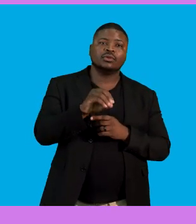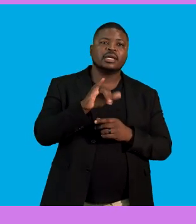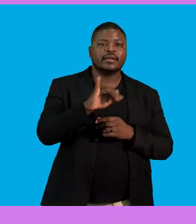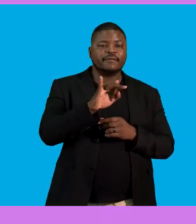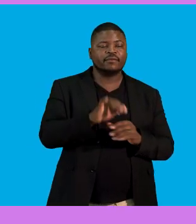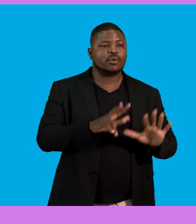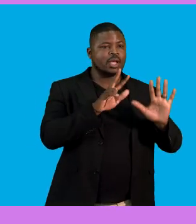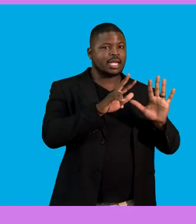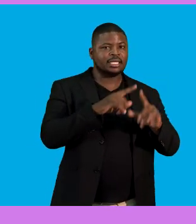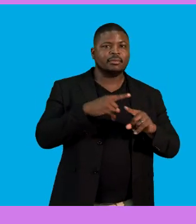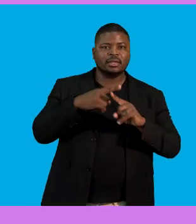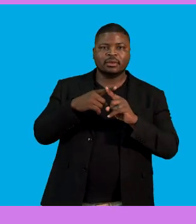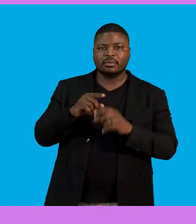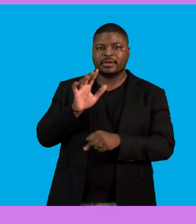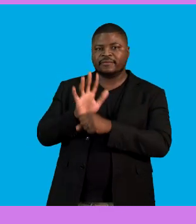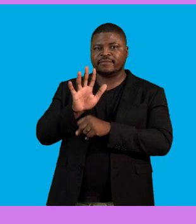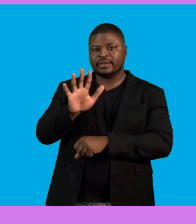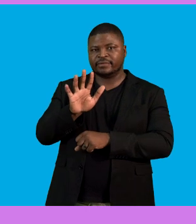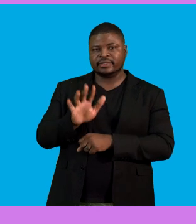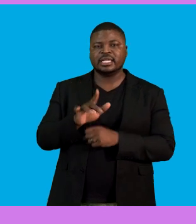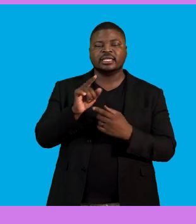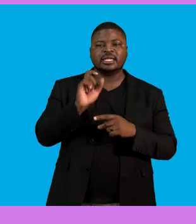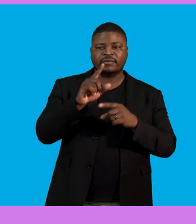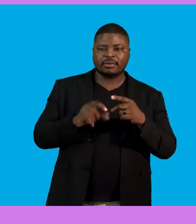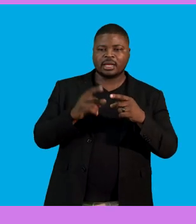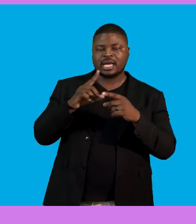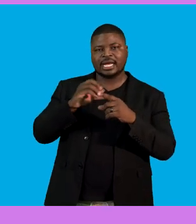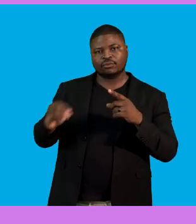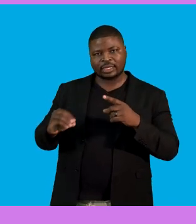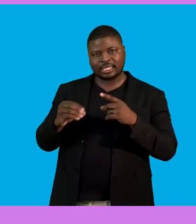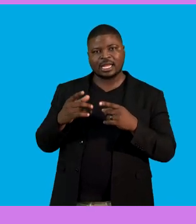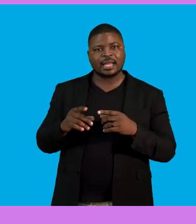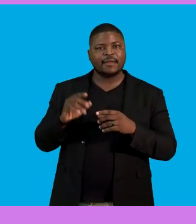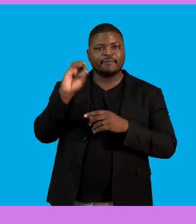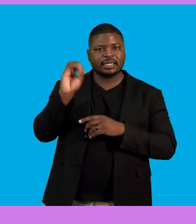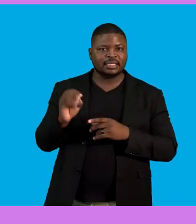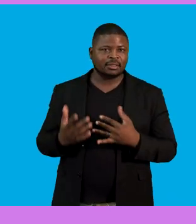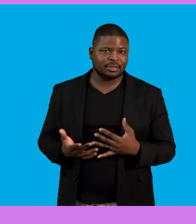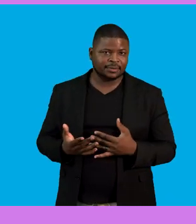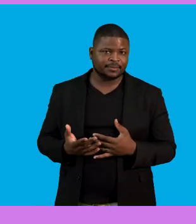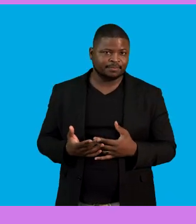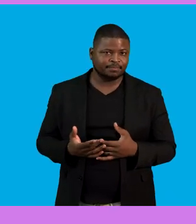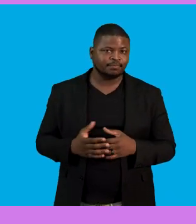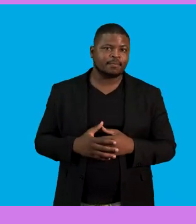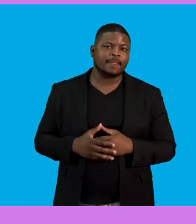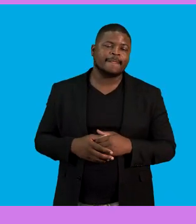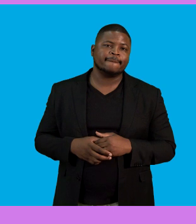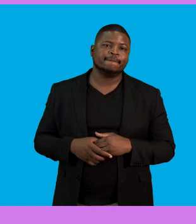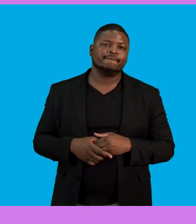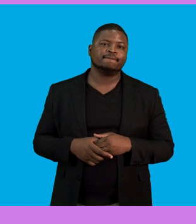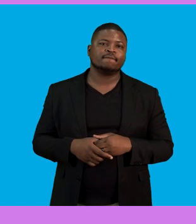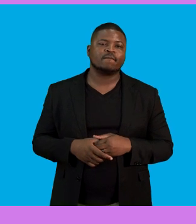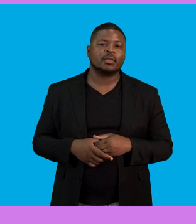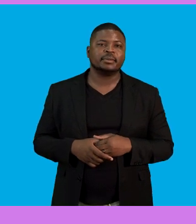if you say 8 multiplied by 15 over 100, what is 15% of 8? We say 8